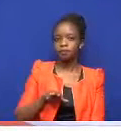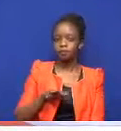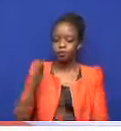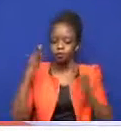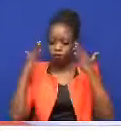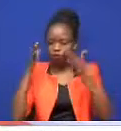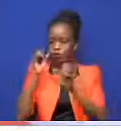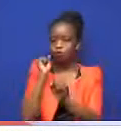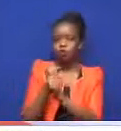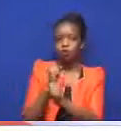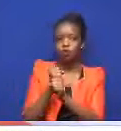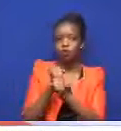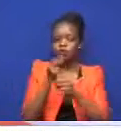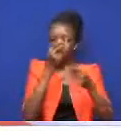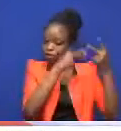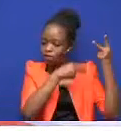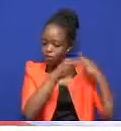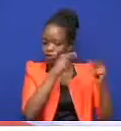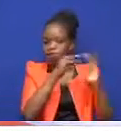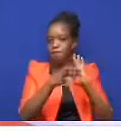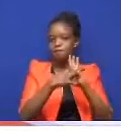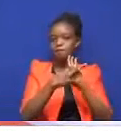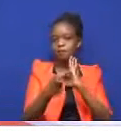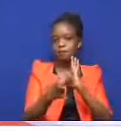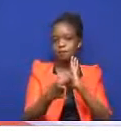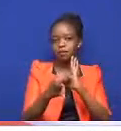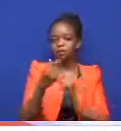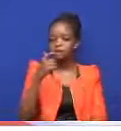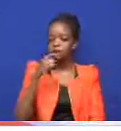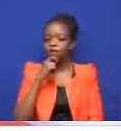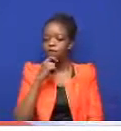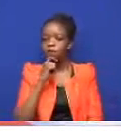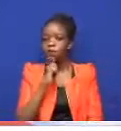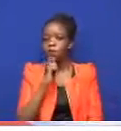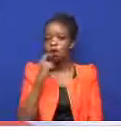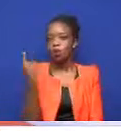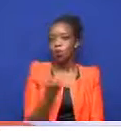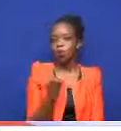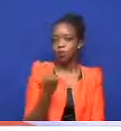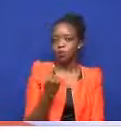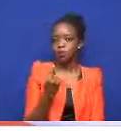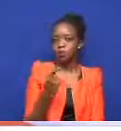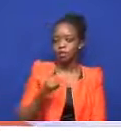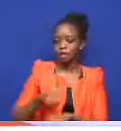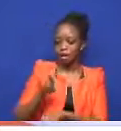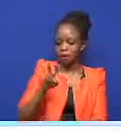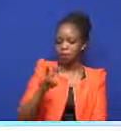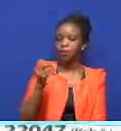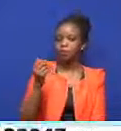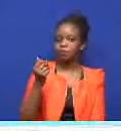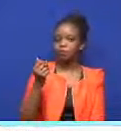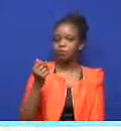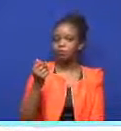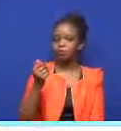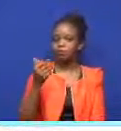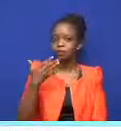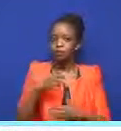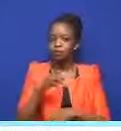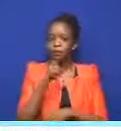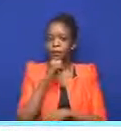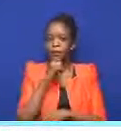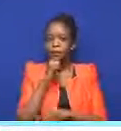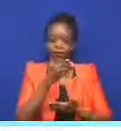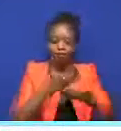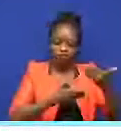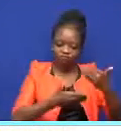are historically known to be male jobs. But it's the same as we see Zainab, we see men getting into the beauty industry,